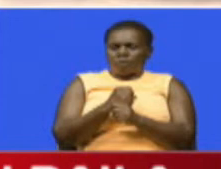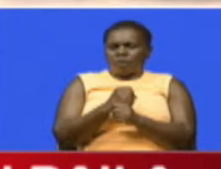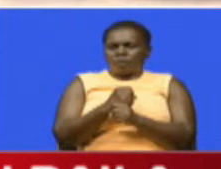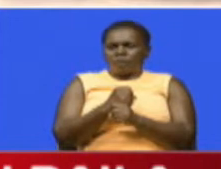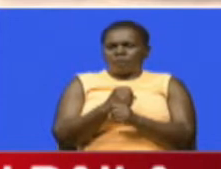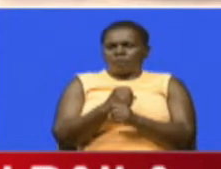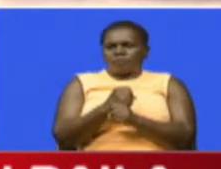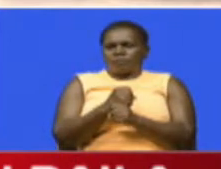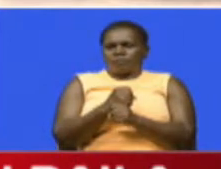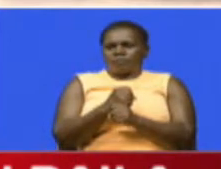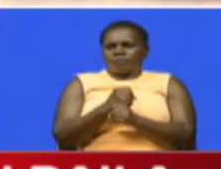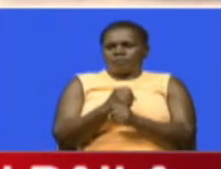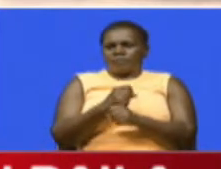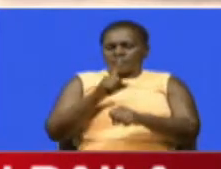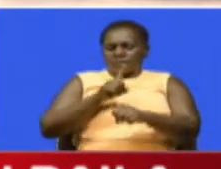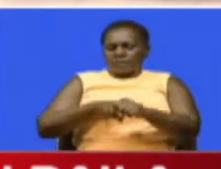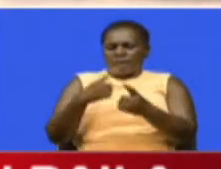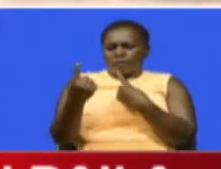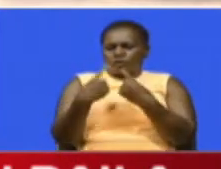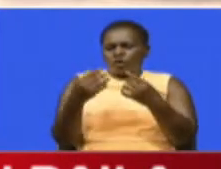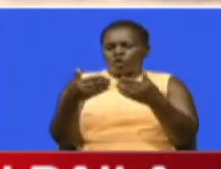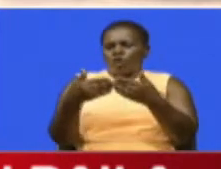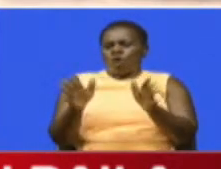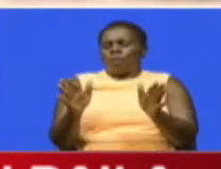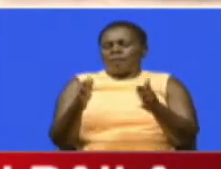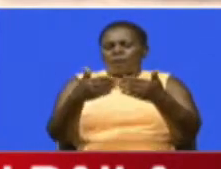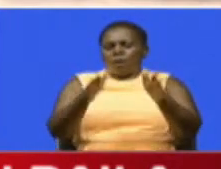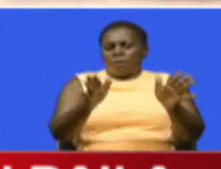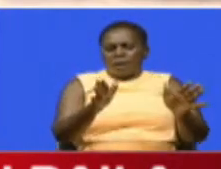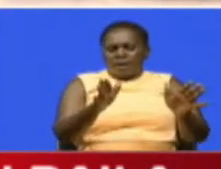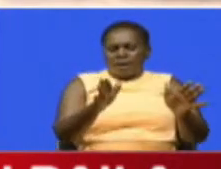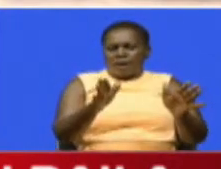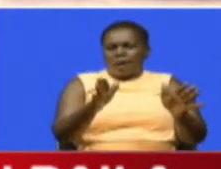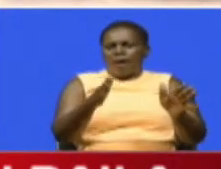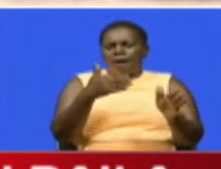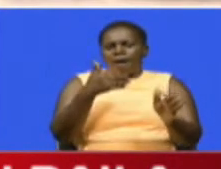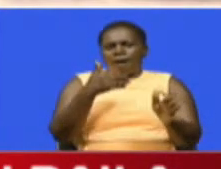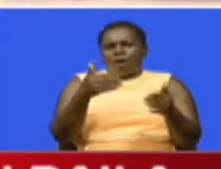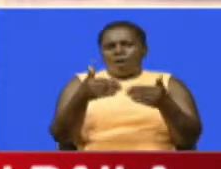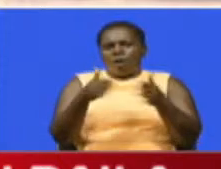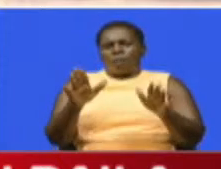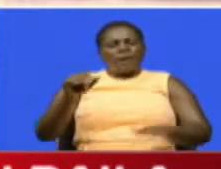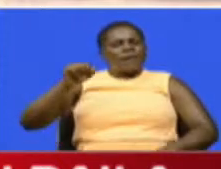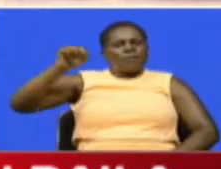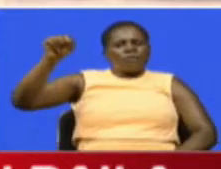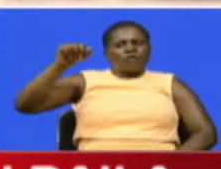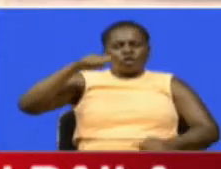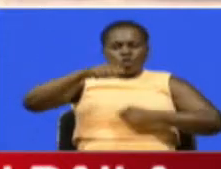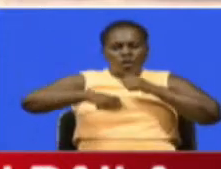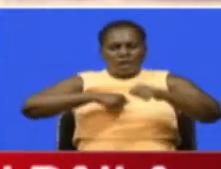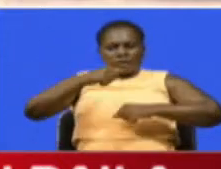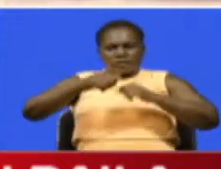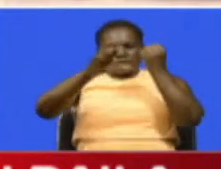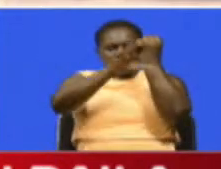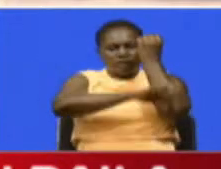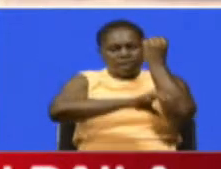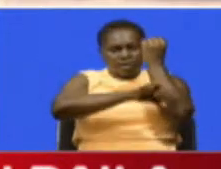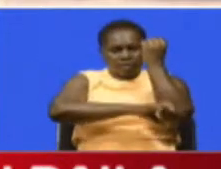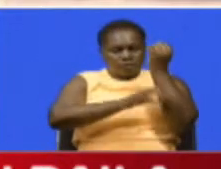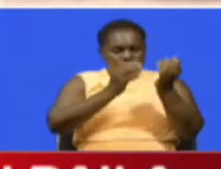back. Okay. And when we speak about the reopening, it would appear we have also reopened political activity in the